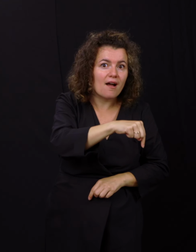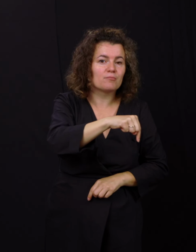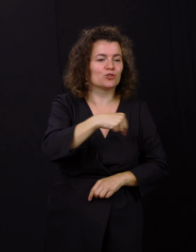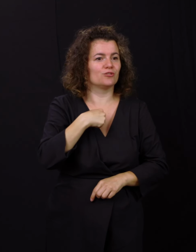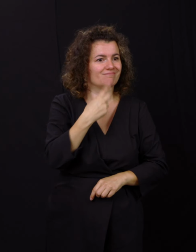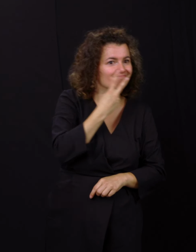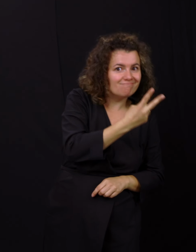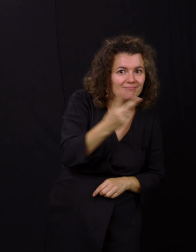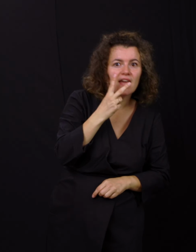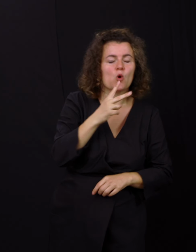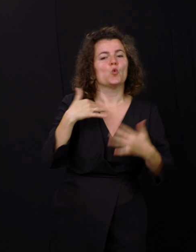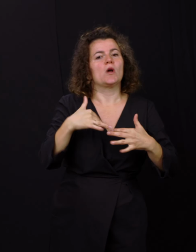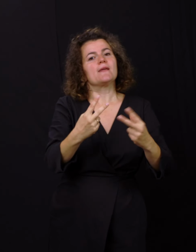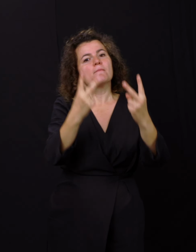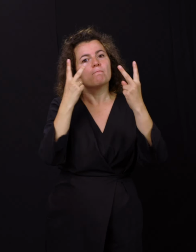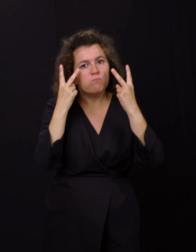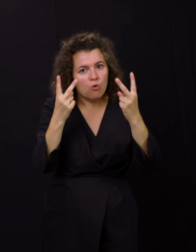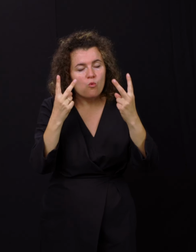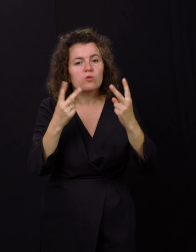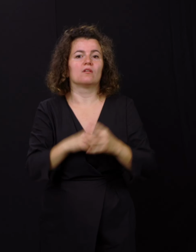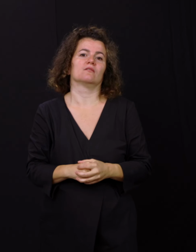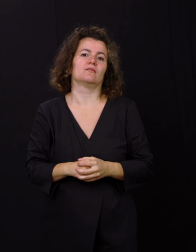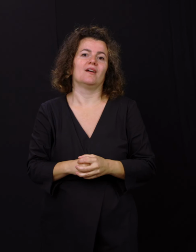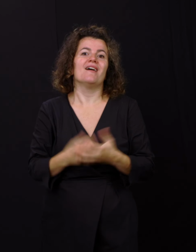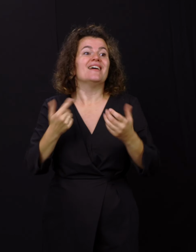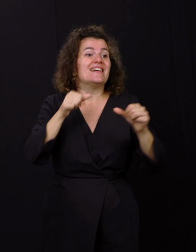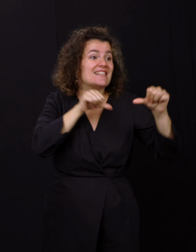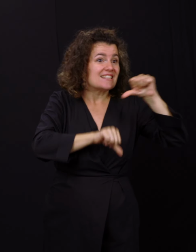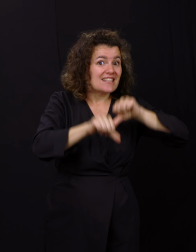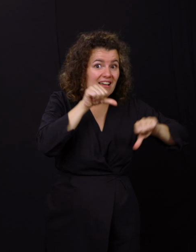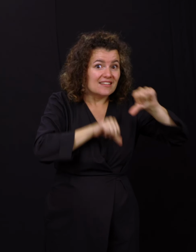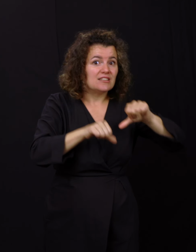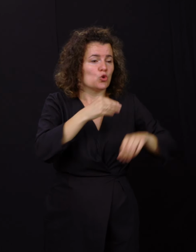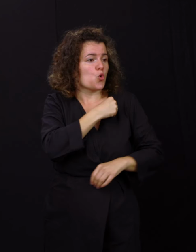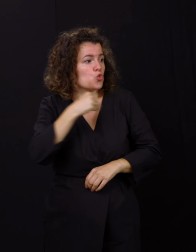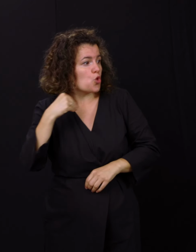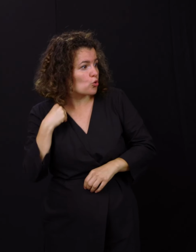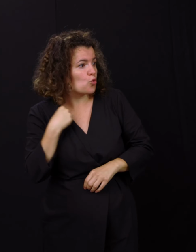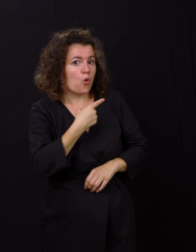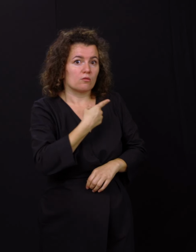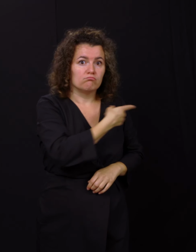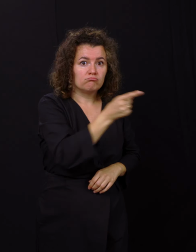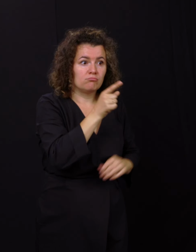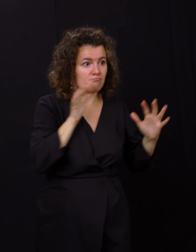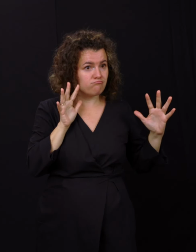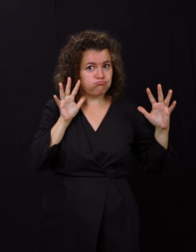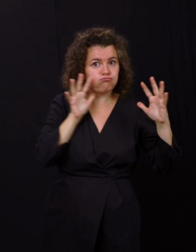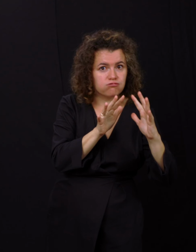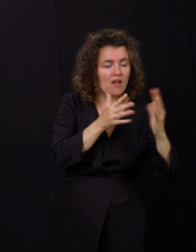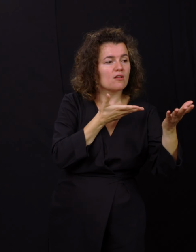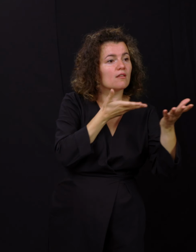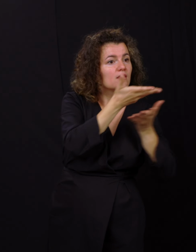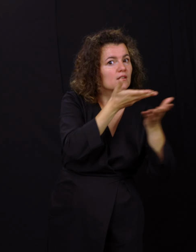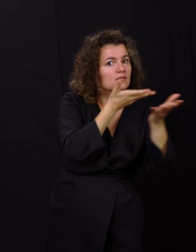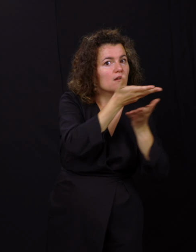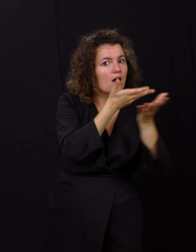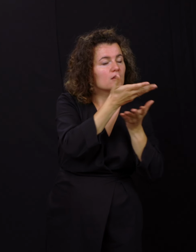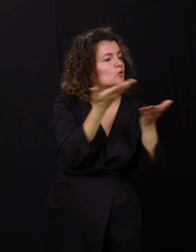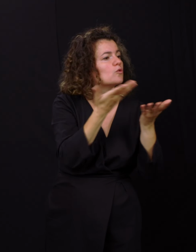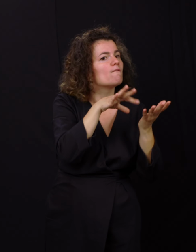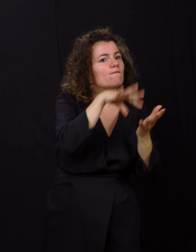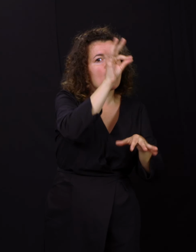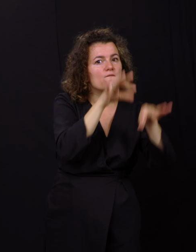very important for, first of all, for all the scientists and the clinicians to come together and discuss the progress they've made using